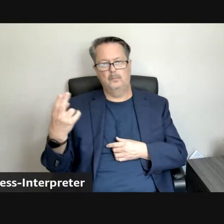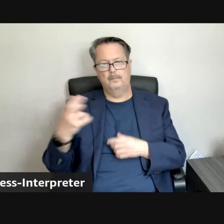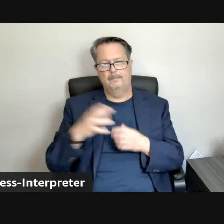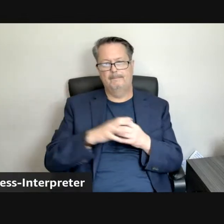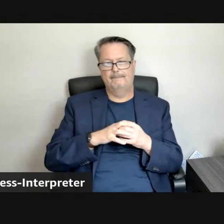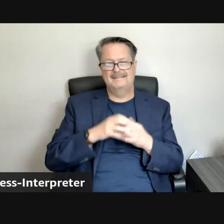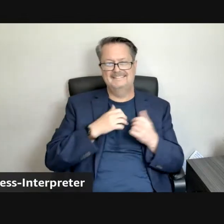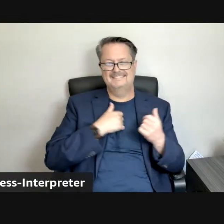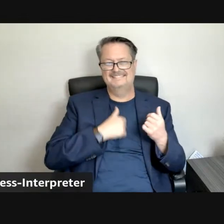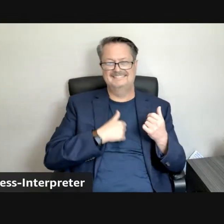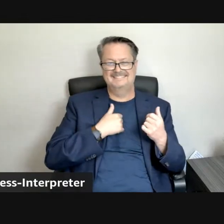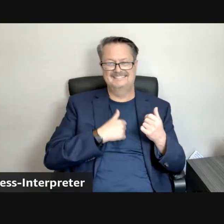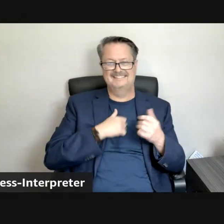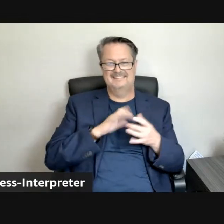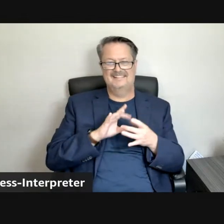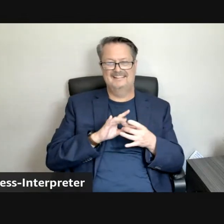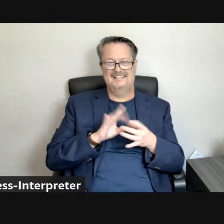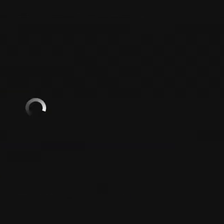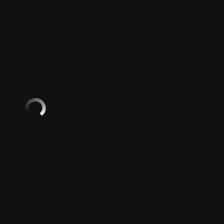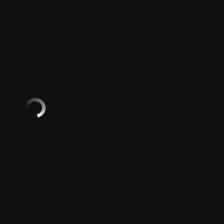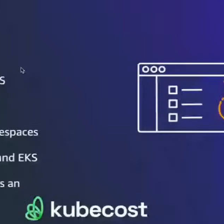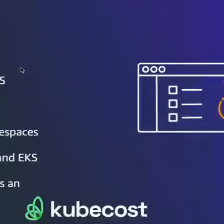sorry, I lost